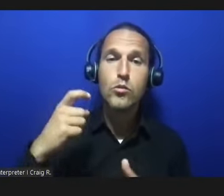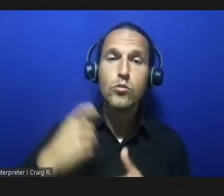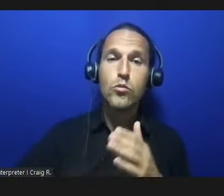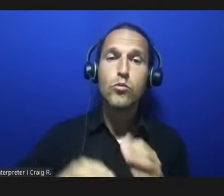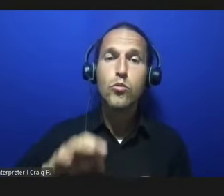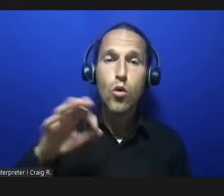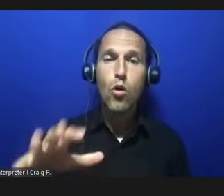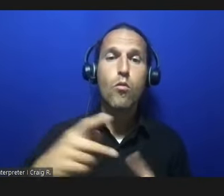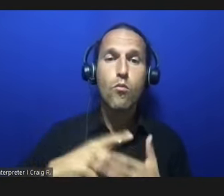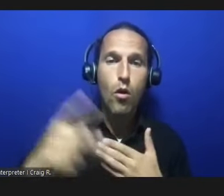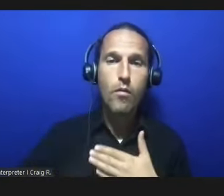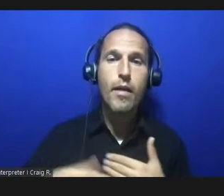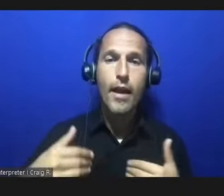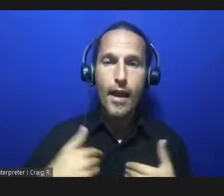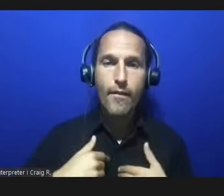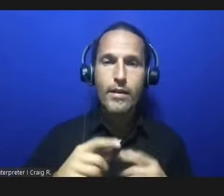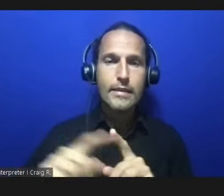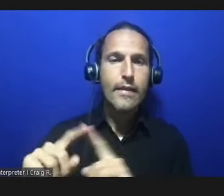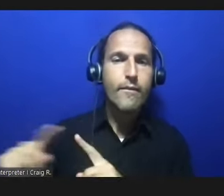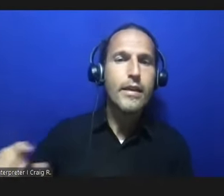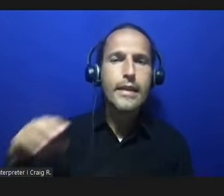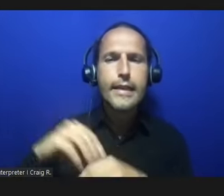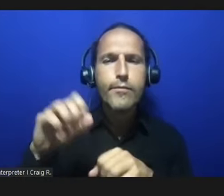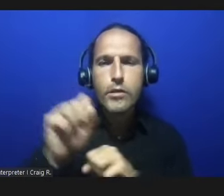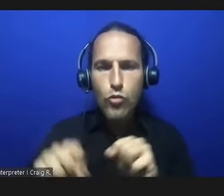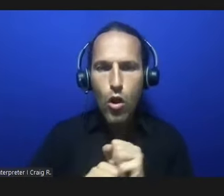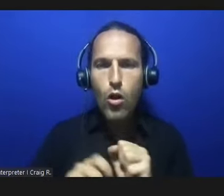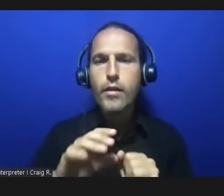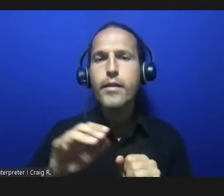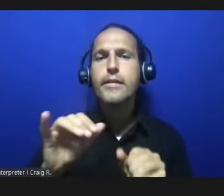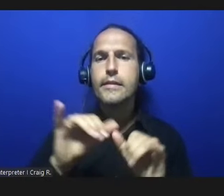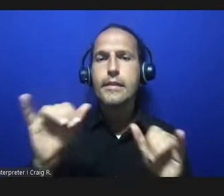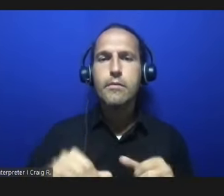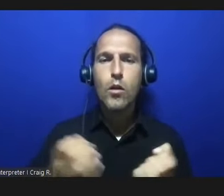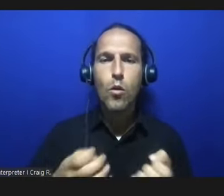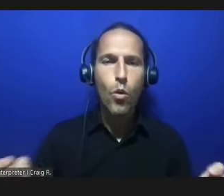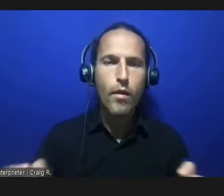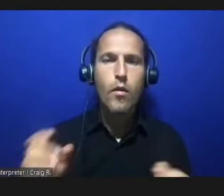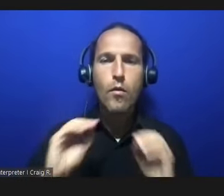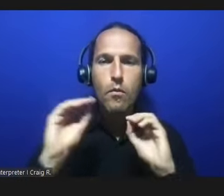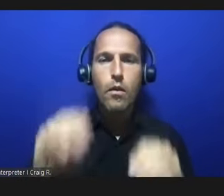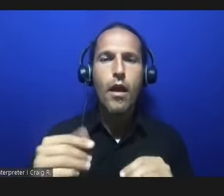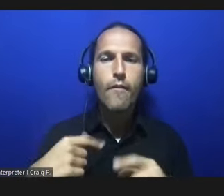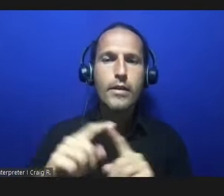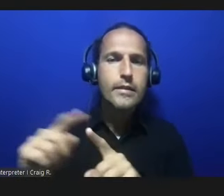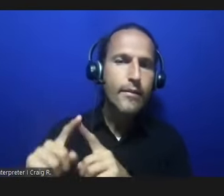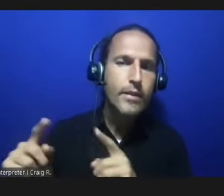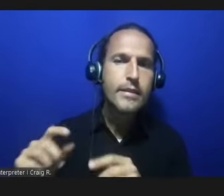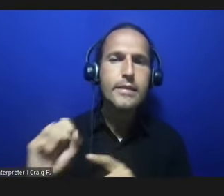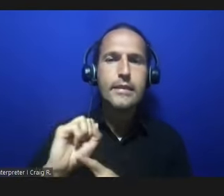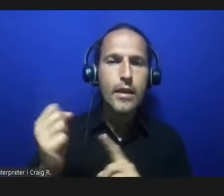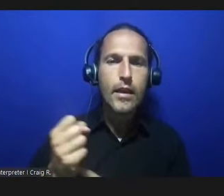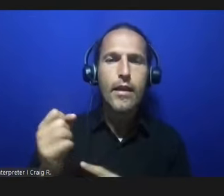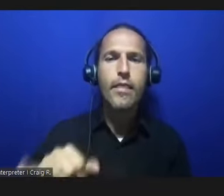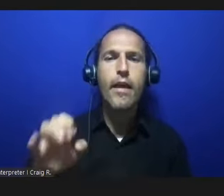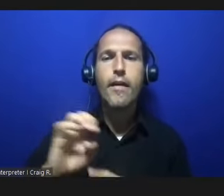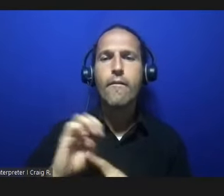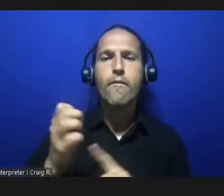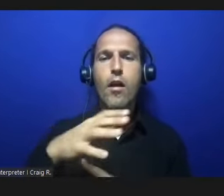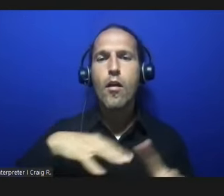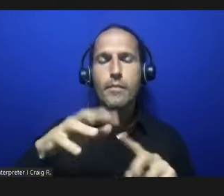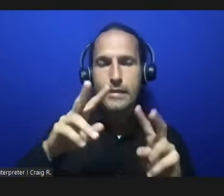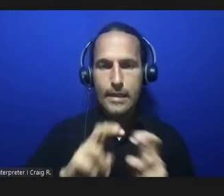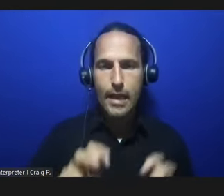tolling infrastructure and toll system equipment, implementation of a tolling program, which would have multiple scenarios in the environmental assessment